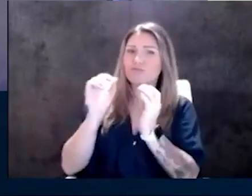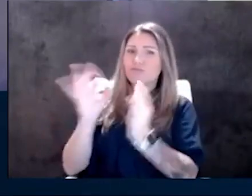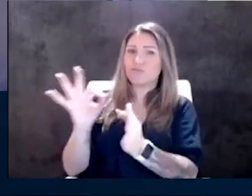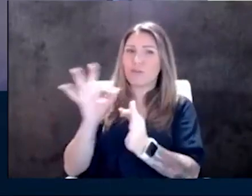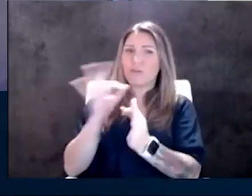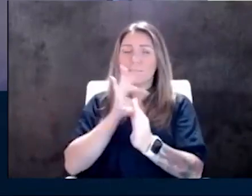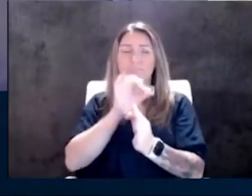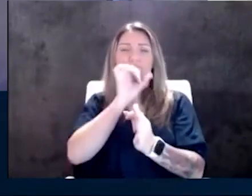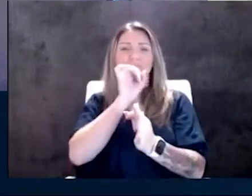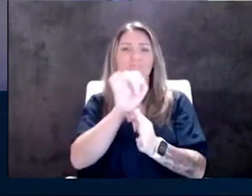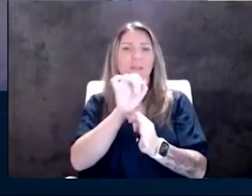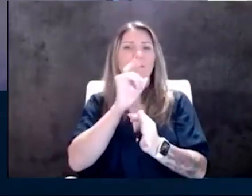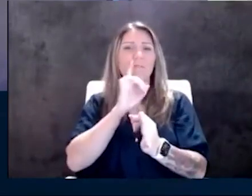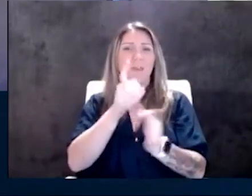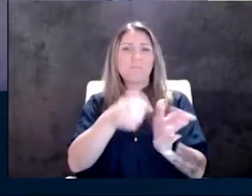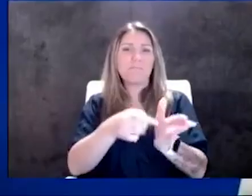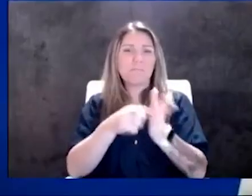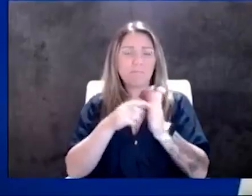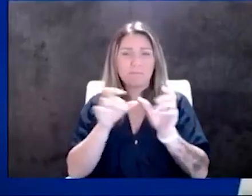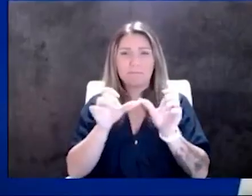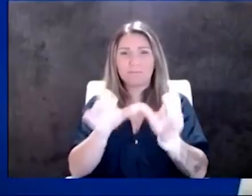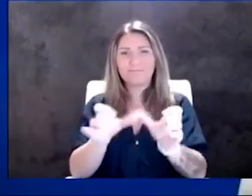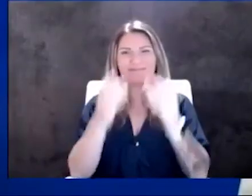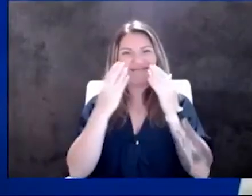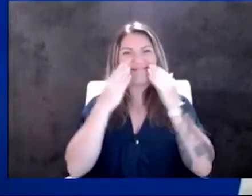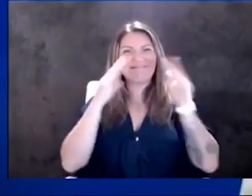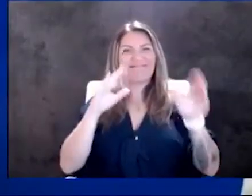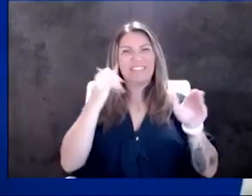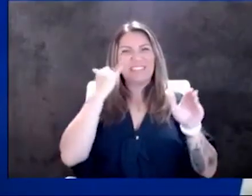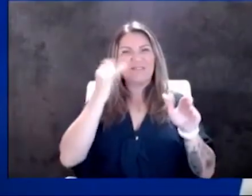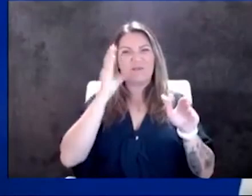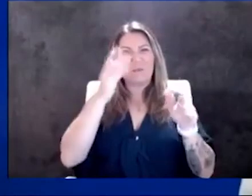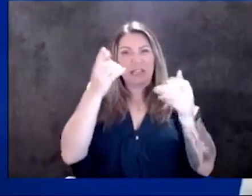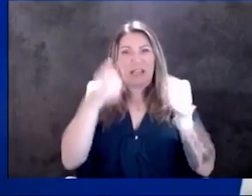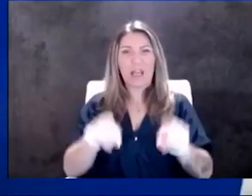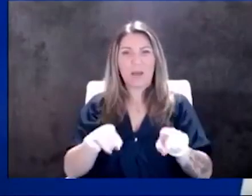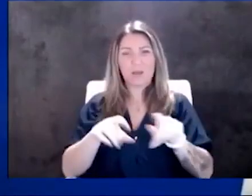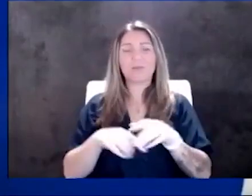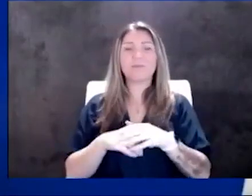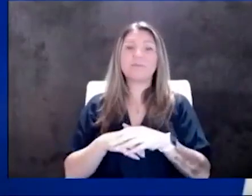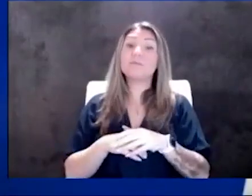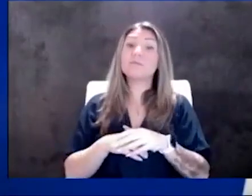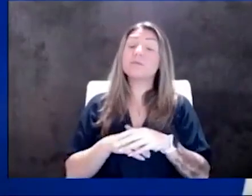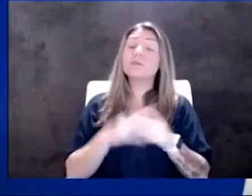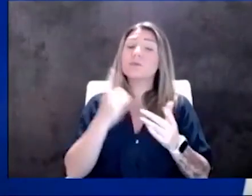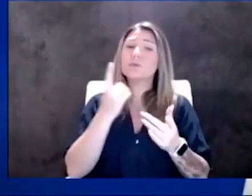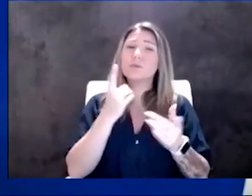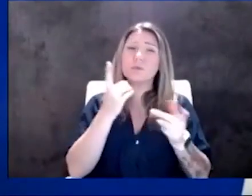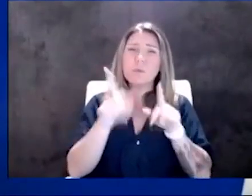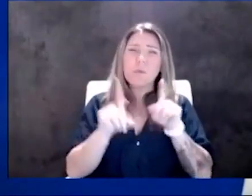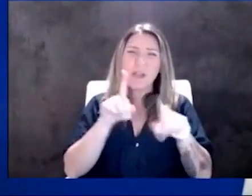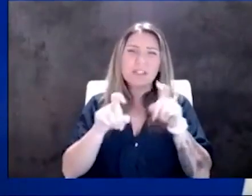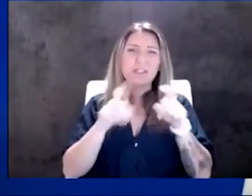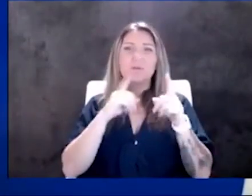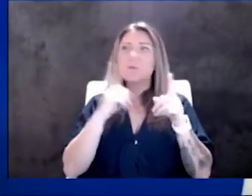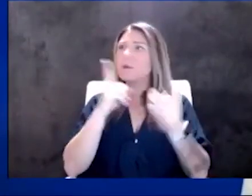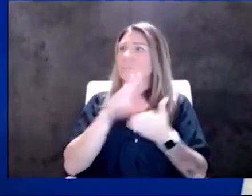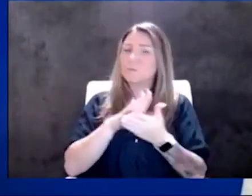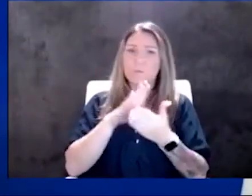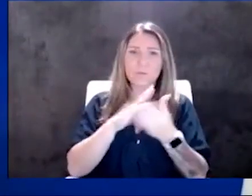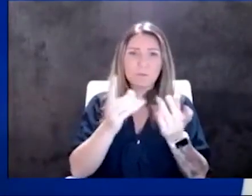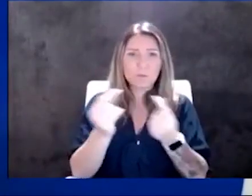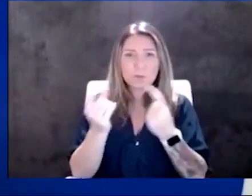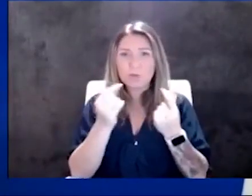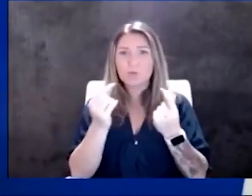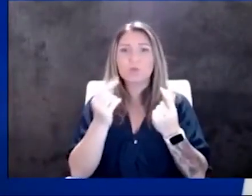continue. Don't know that we're going to be able to get that done. And I think the questions are, what will schools do? University of Kansas has relinquished